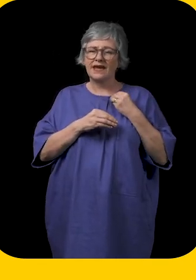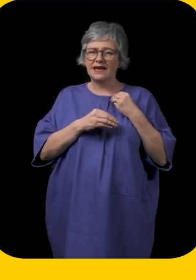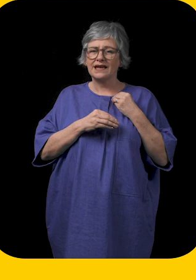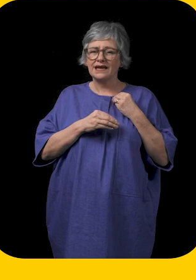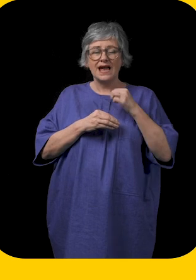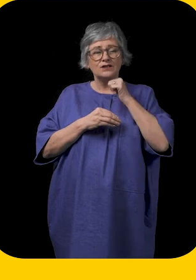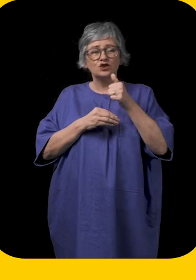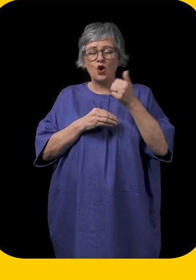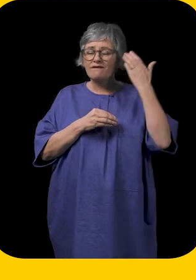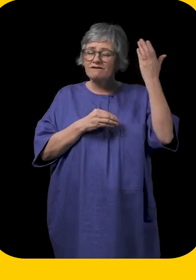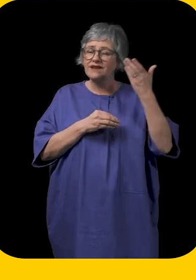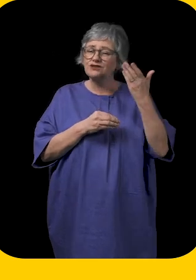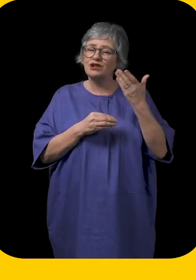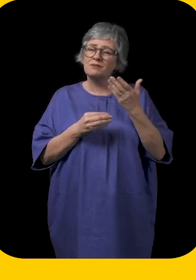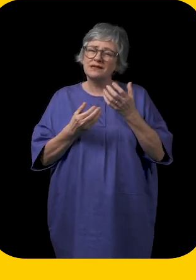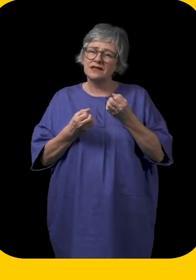recently